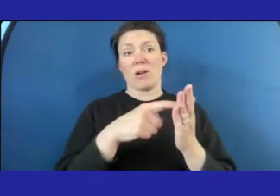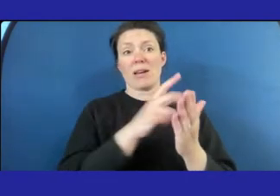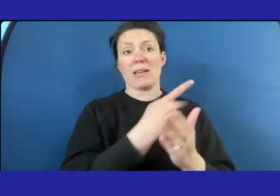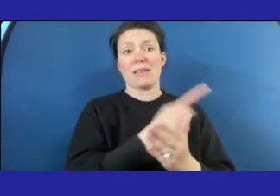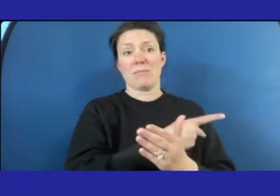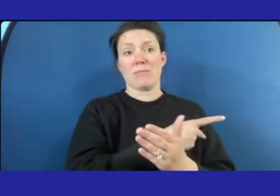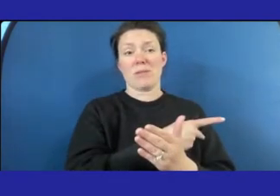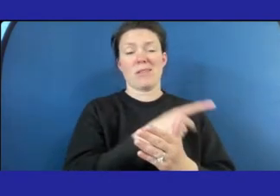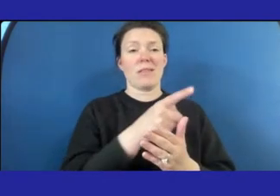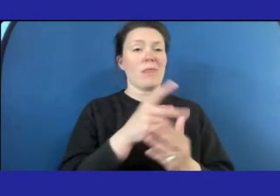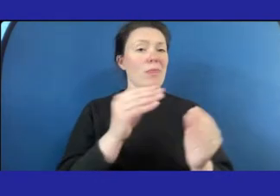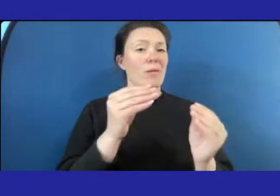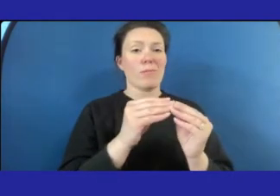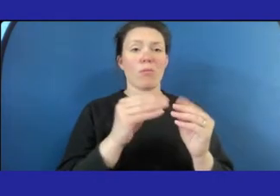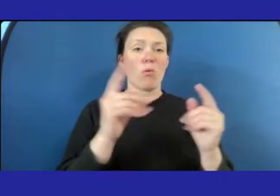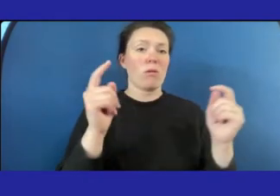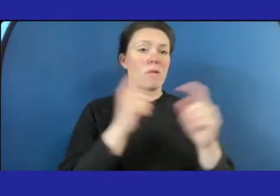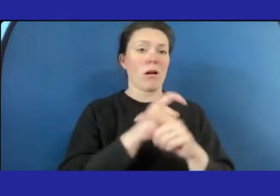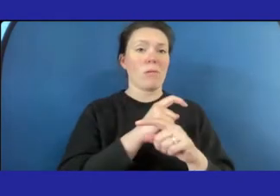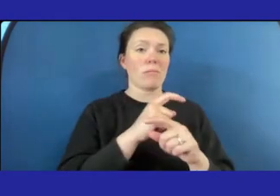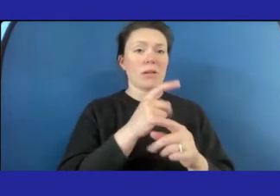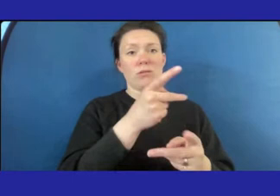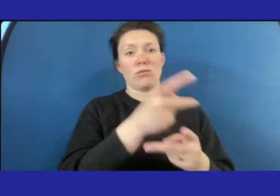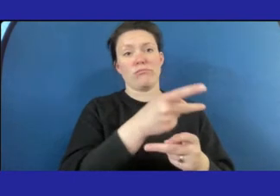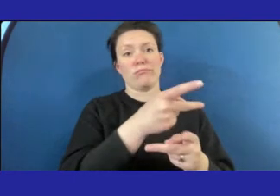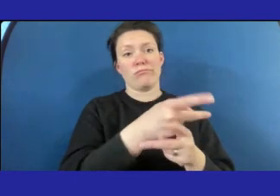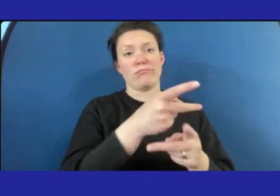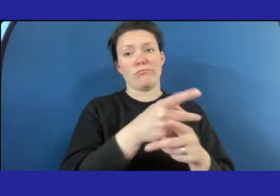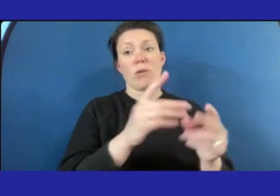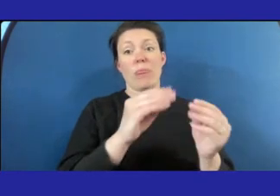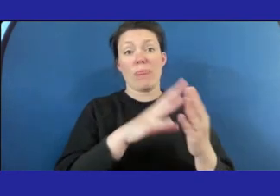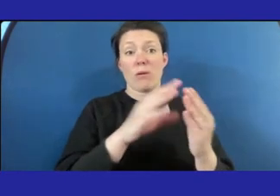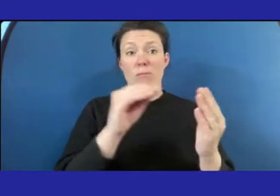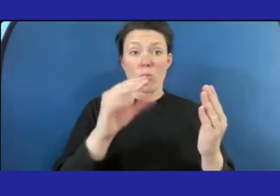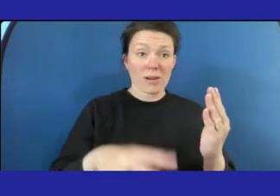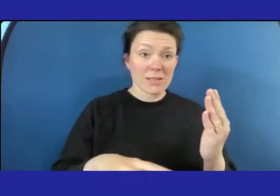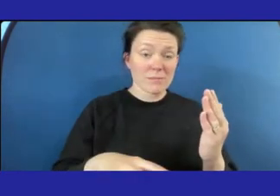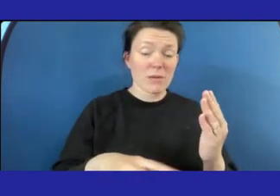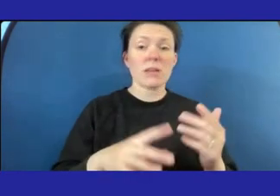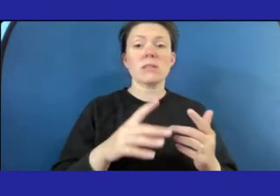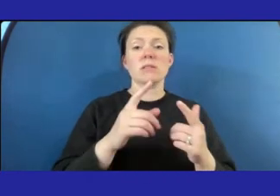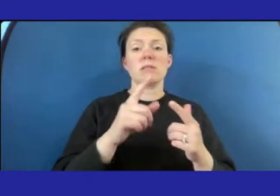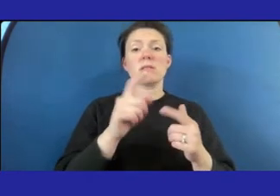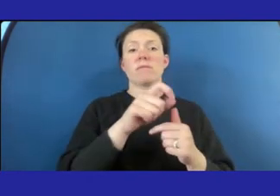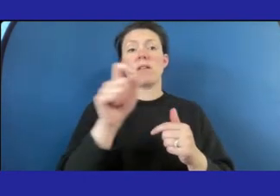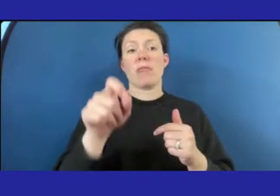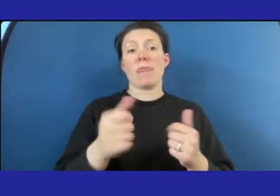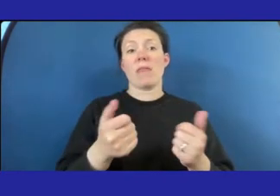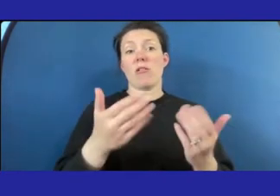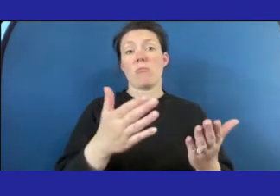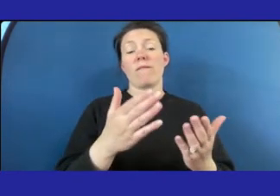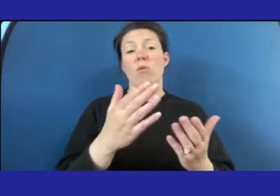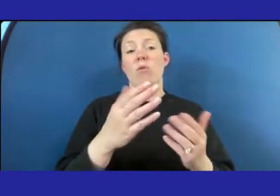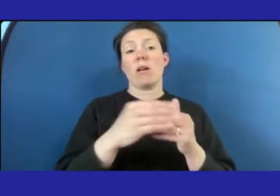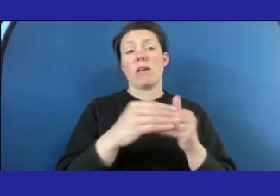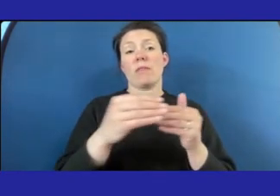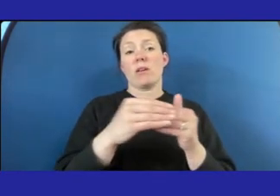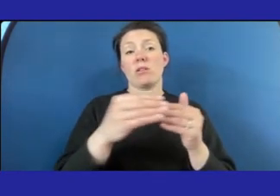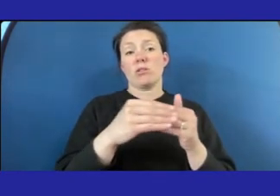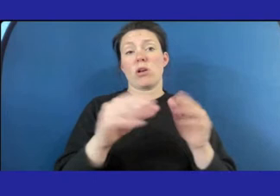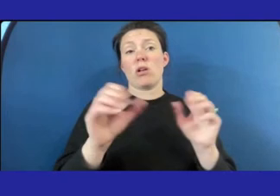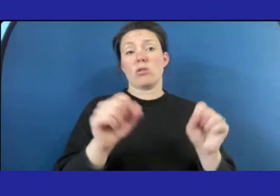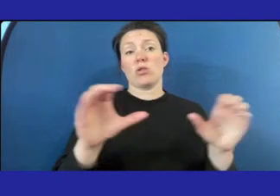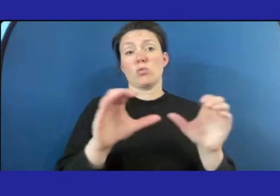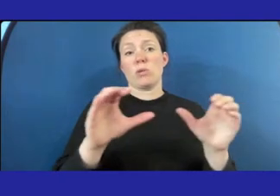are more difficult to care for, more expensive, and therefore provides the dollars so that we can do these